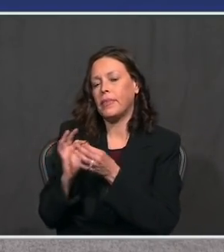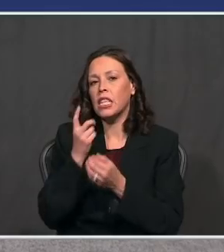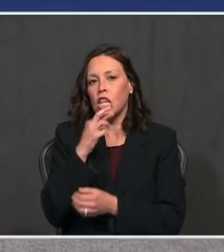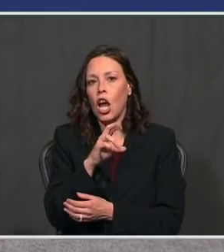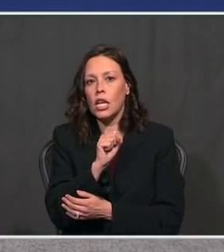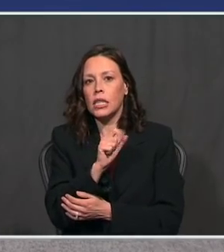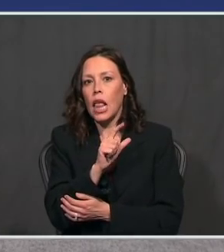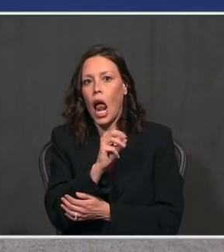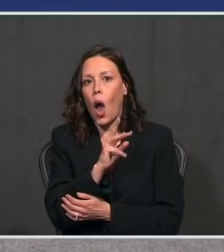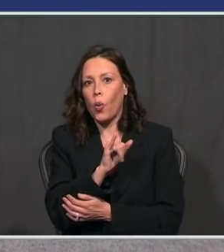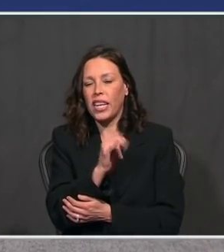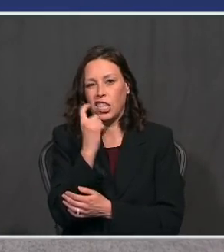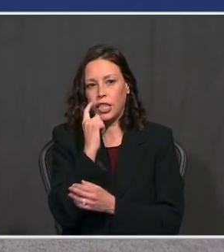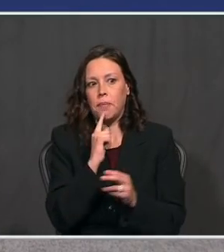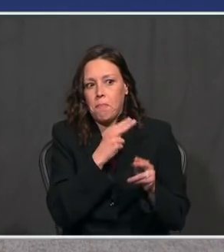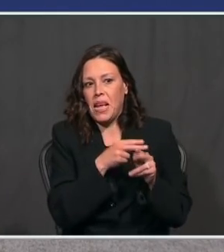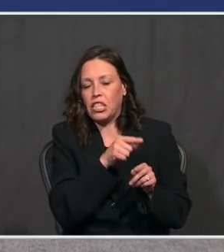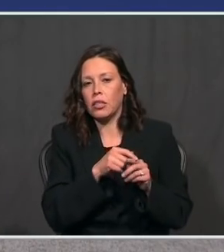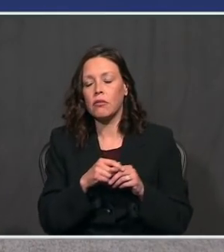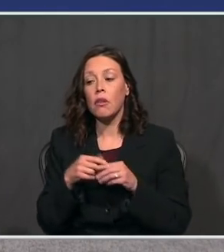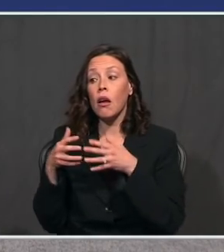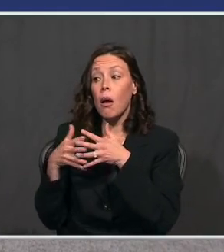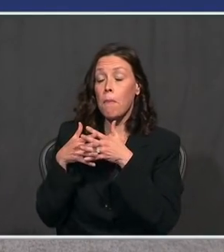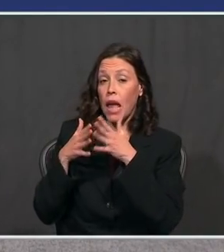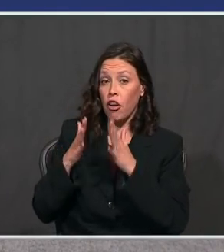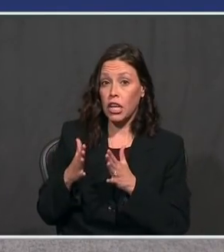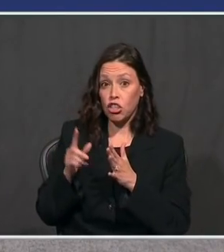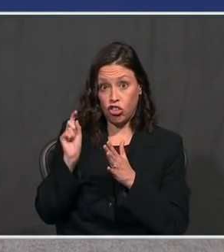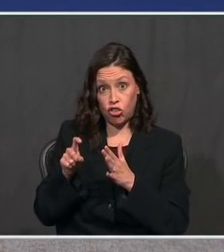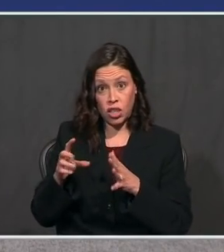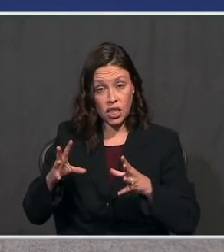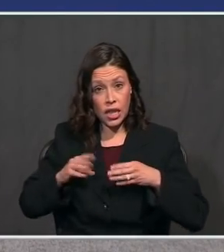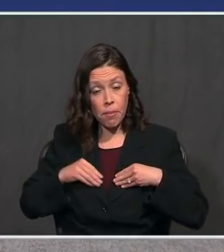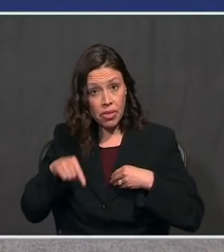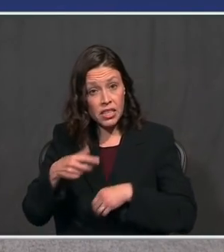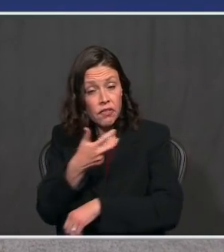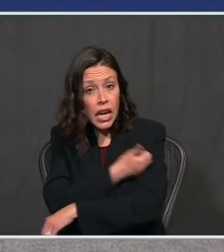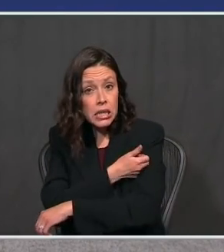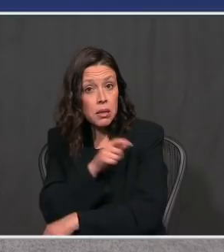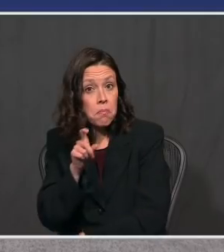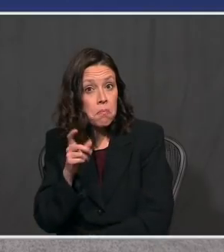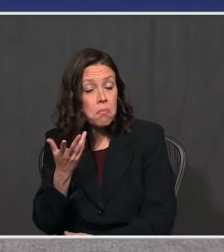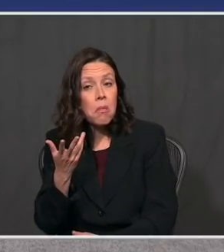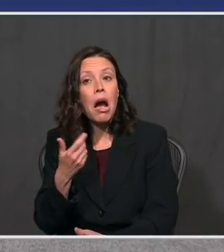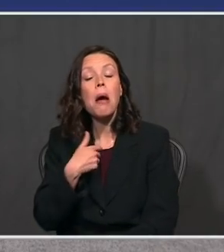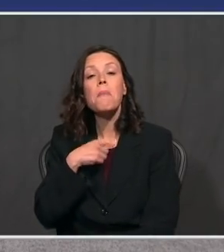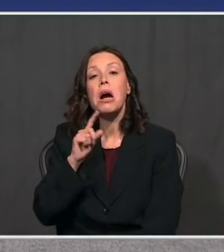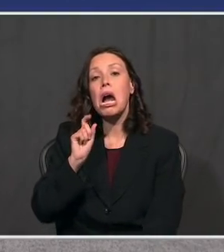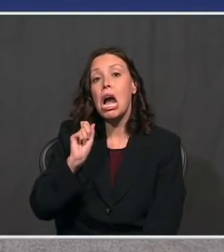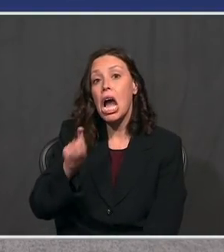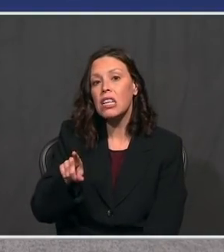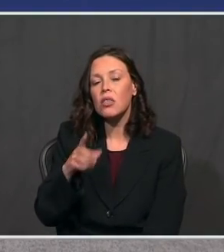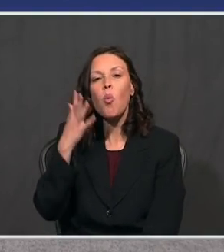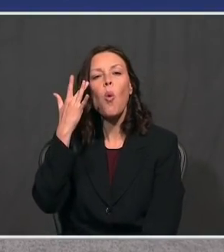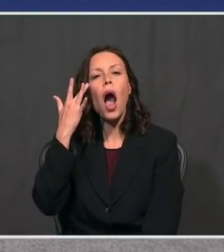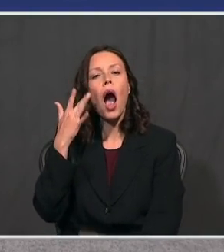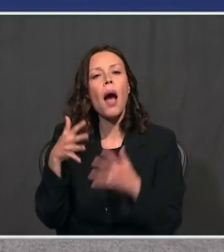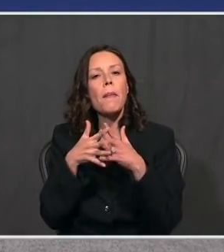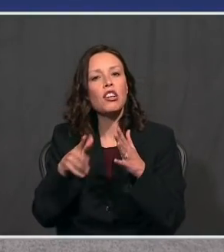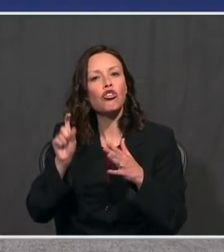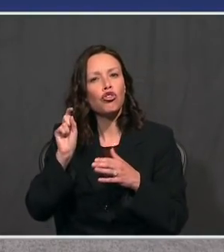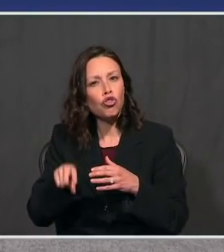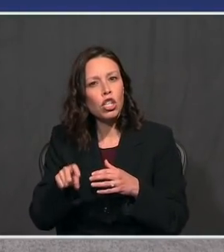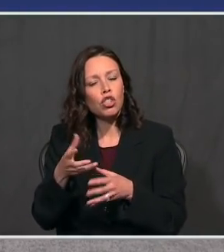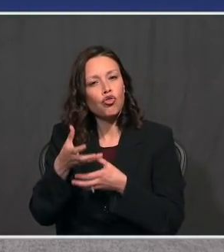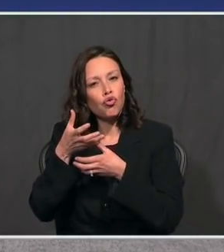talked about it, is whether Americans should take this vaccine. So let me ask that question to you, is why should